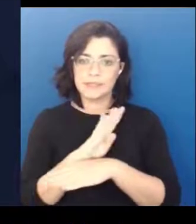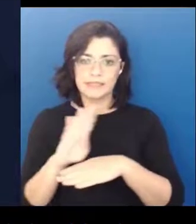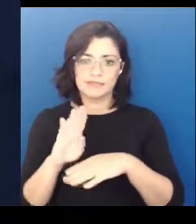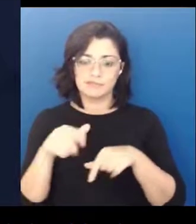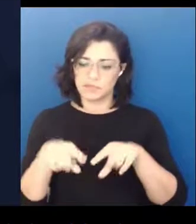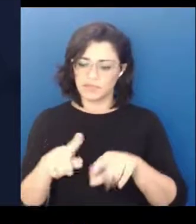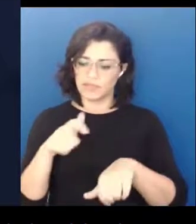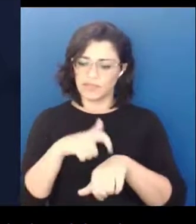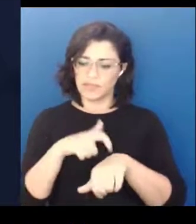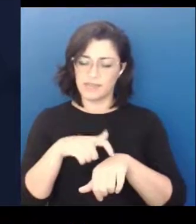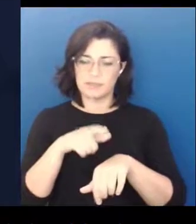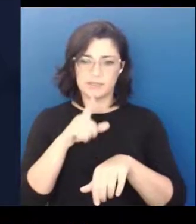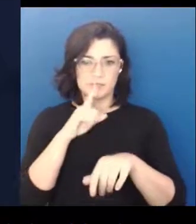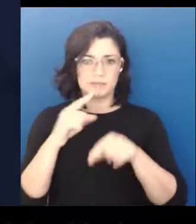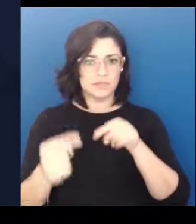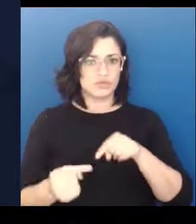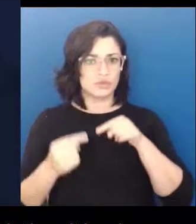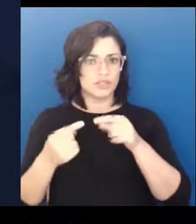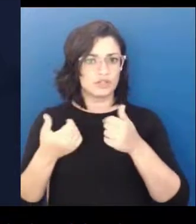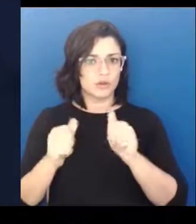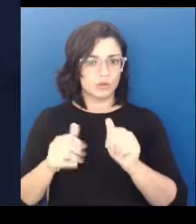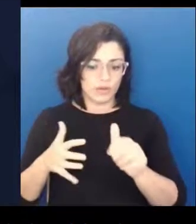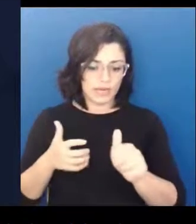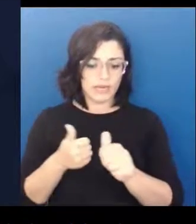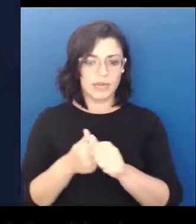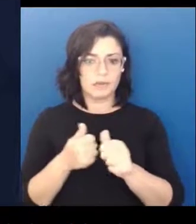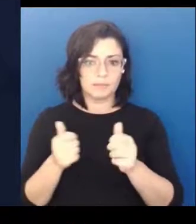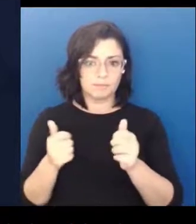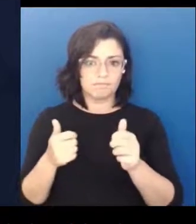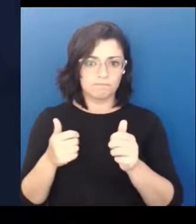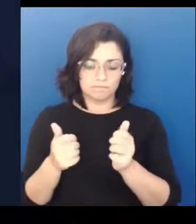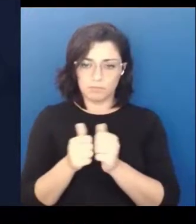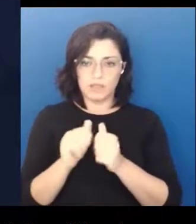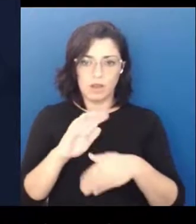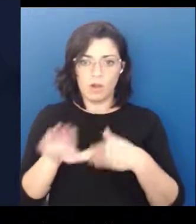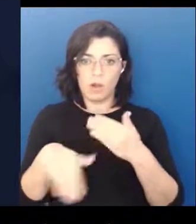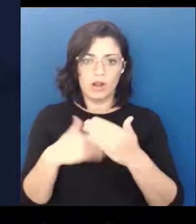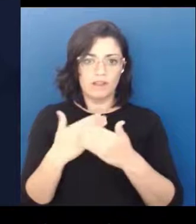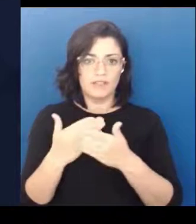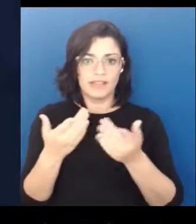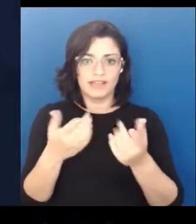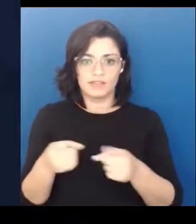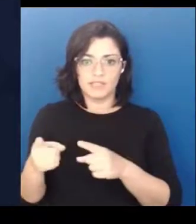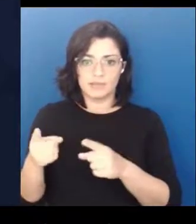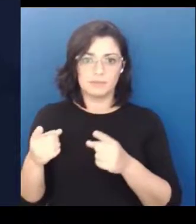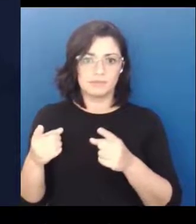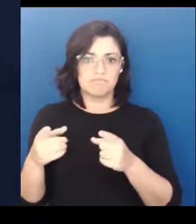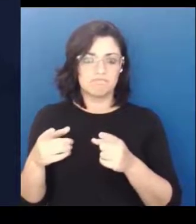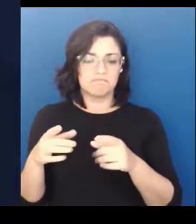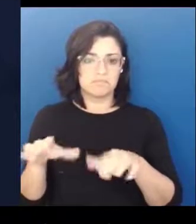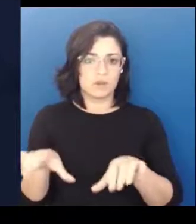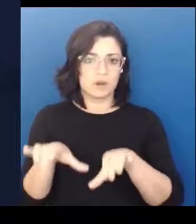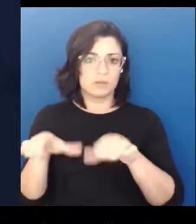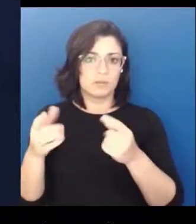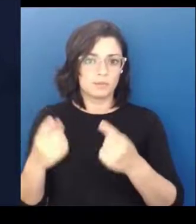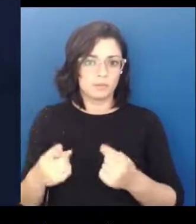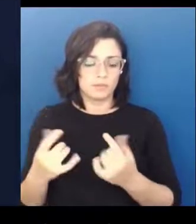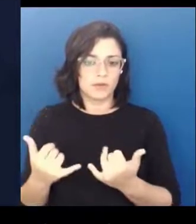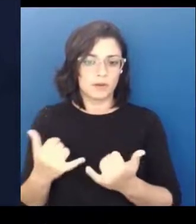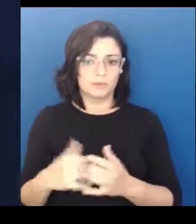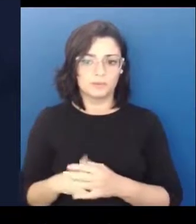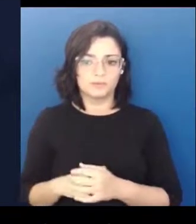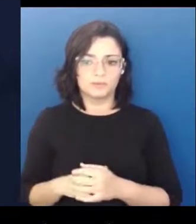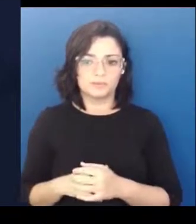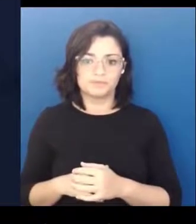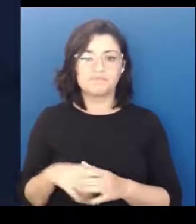has going on. As you have likely heard me say before, we are a small organization, but we are not